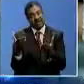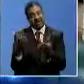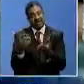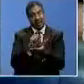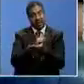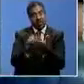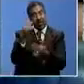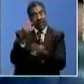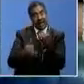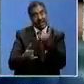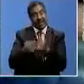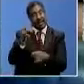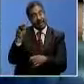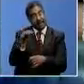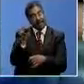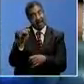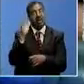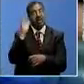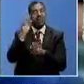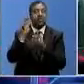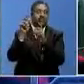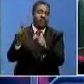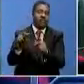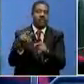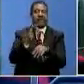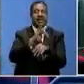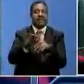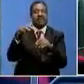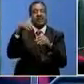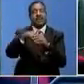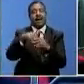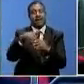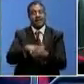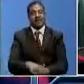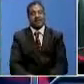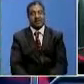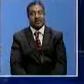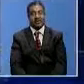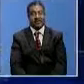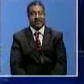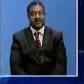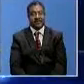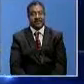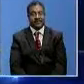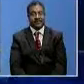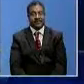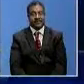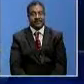Monday the grain bags would have been received. Thank you, Madam Speaker. Thank you, Amen. how could prove love are We